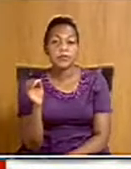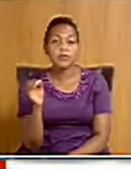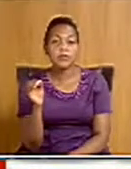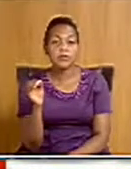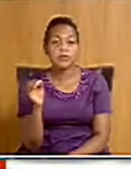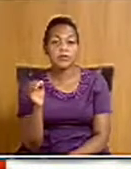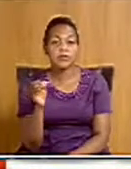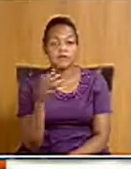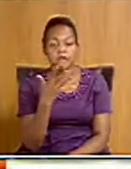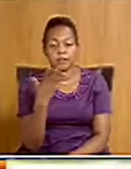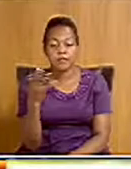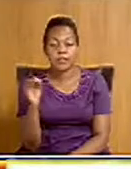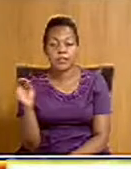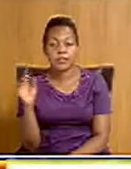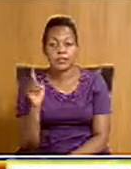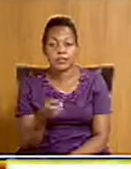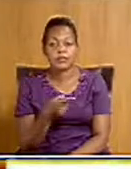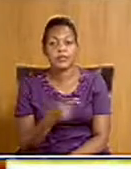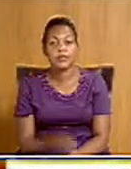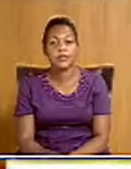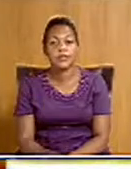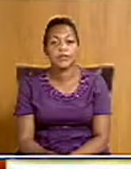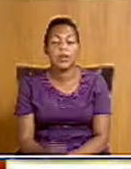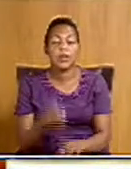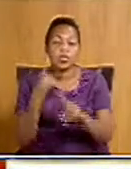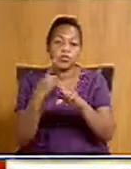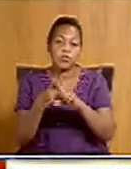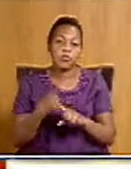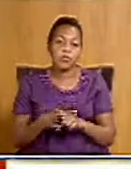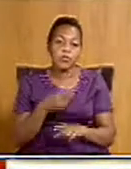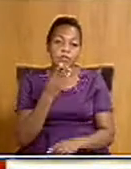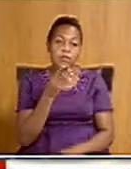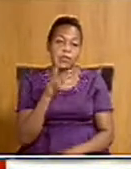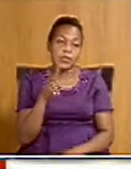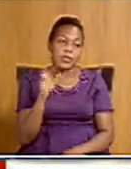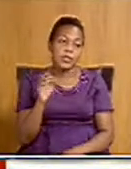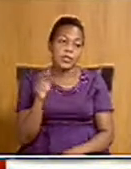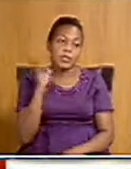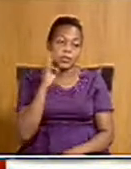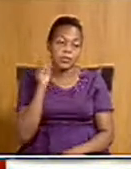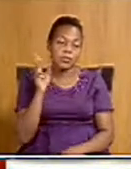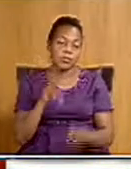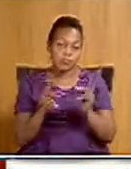those are 500,000. Total, 4.8 million.